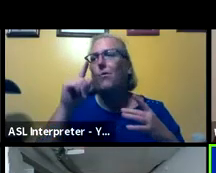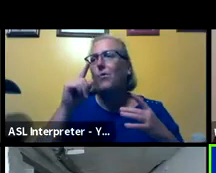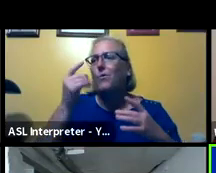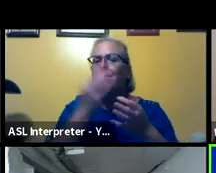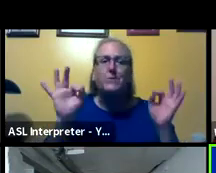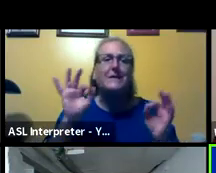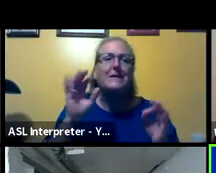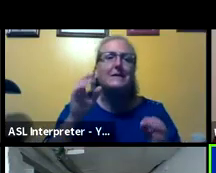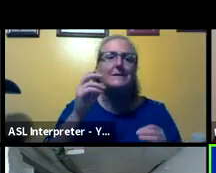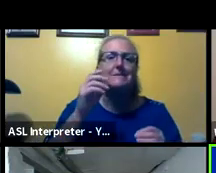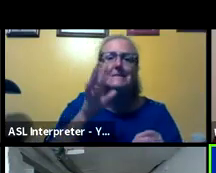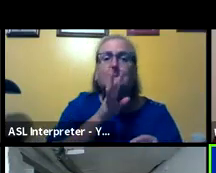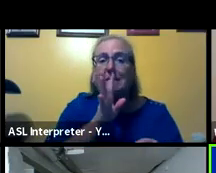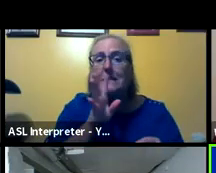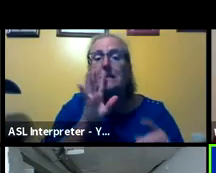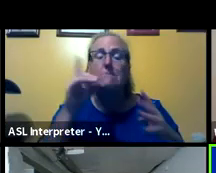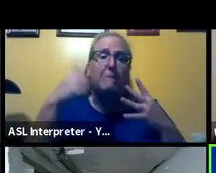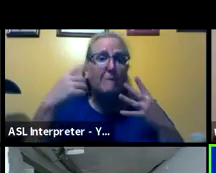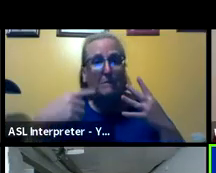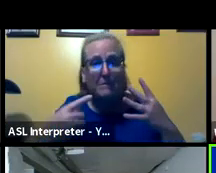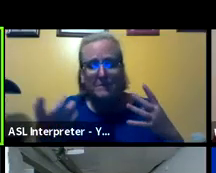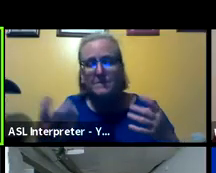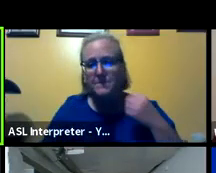But I don't know. It just It